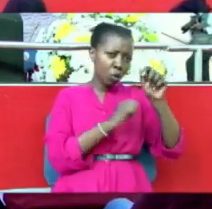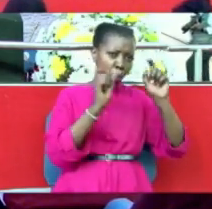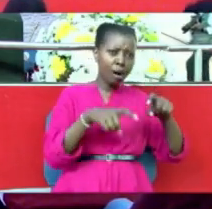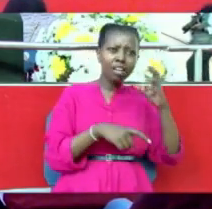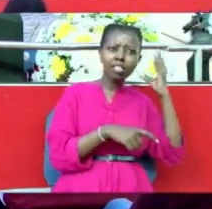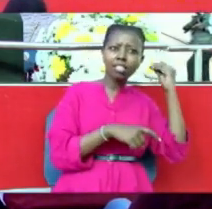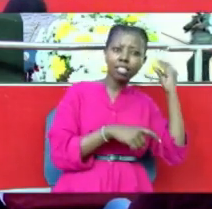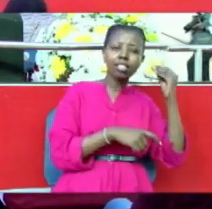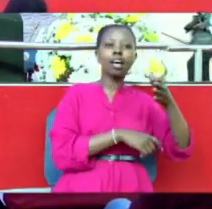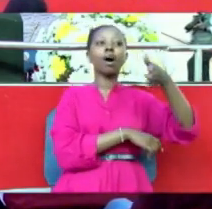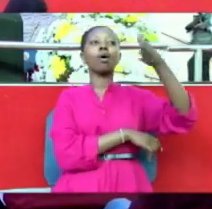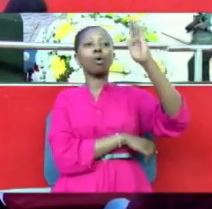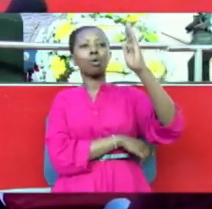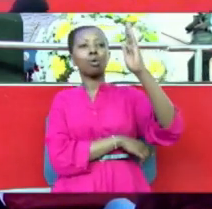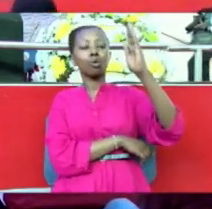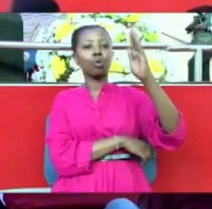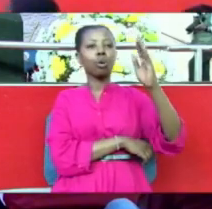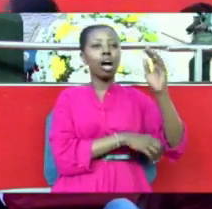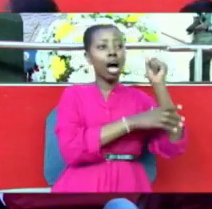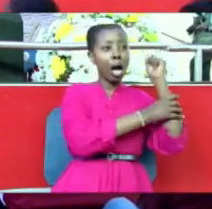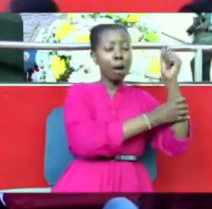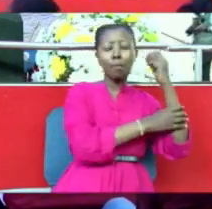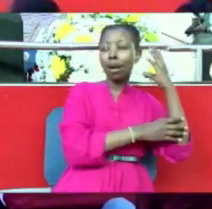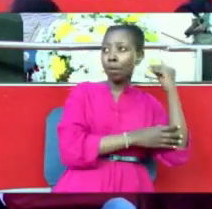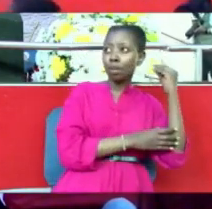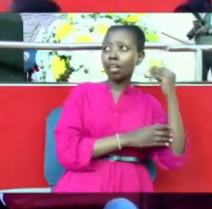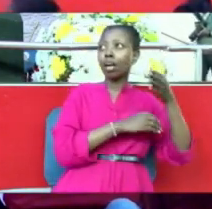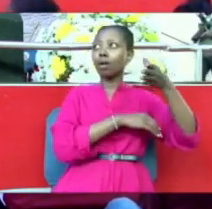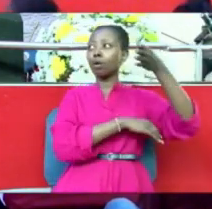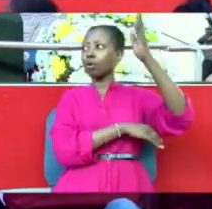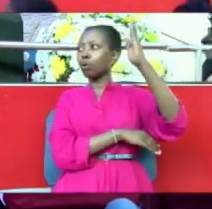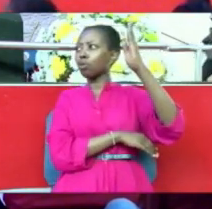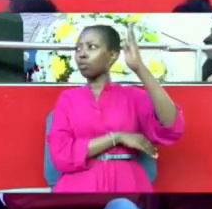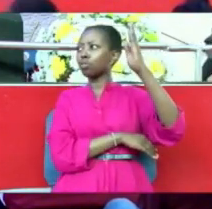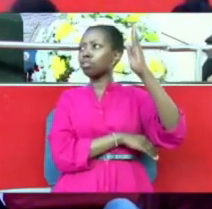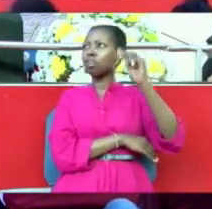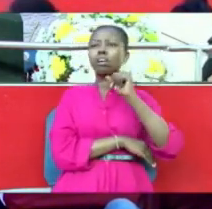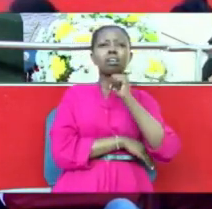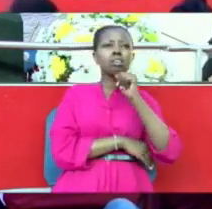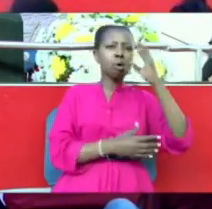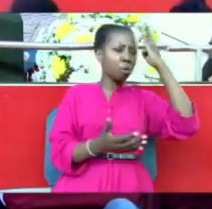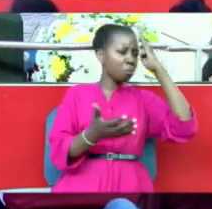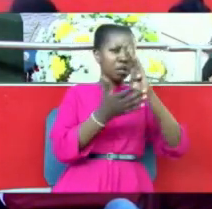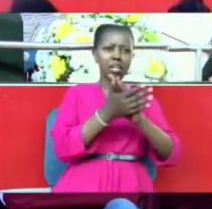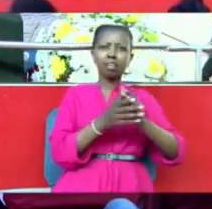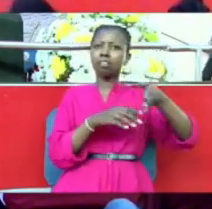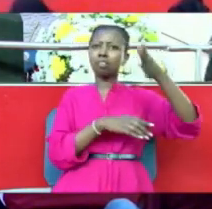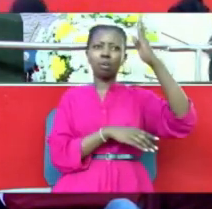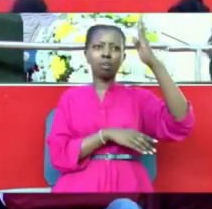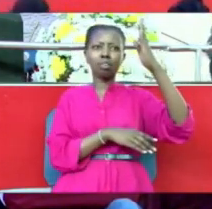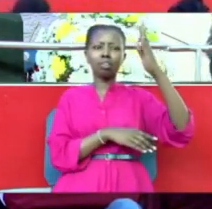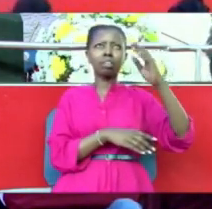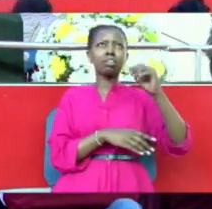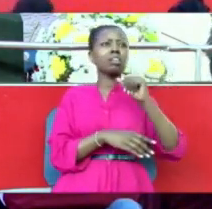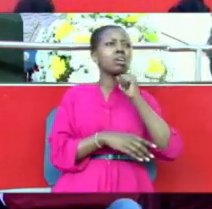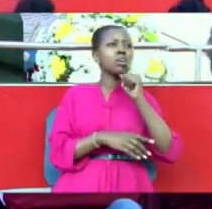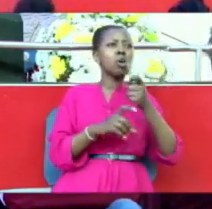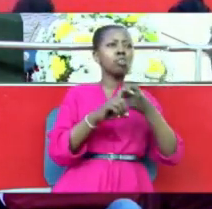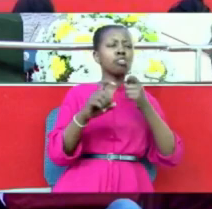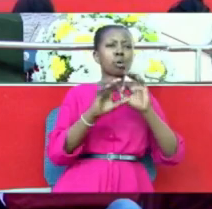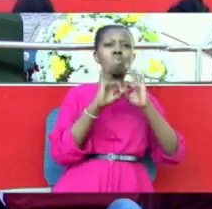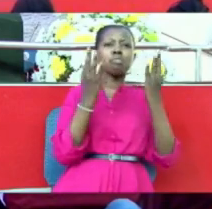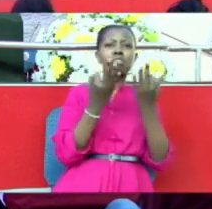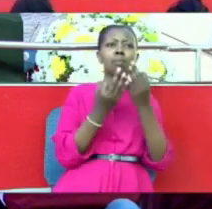God. He had God. He did not believe in him. He was not from a family that knew